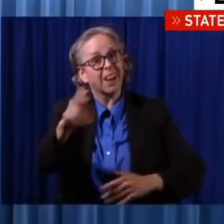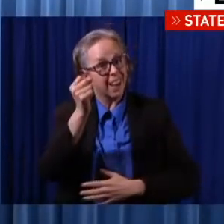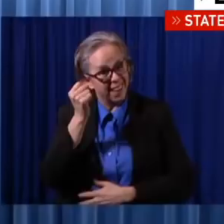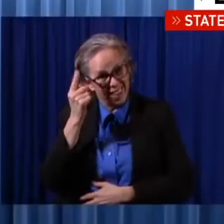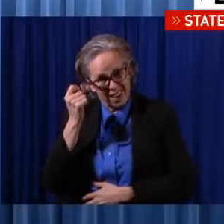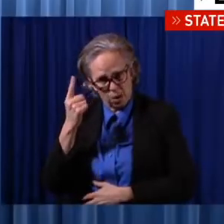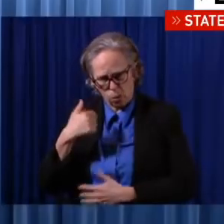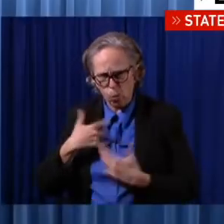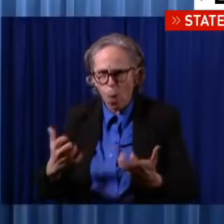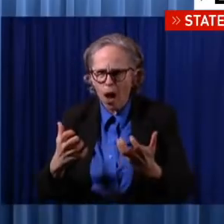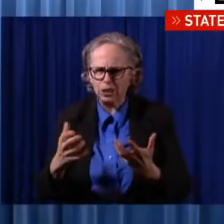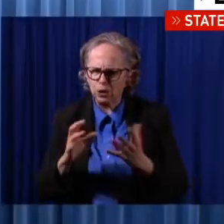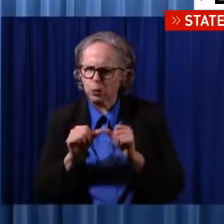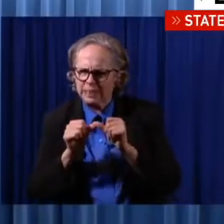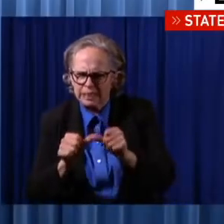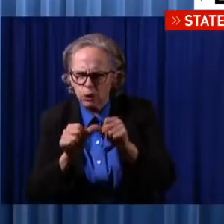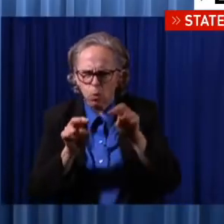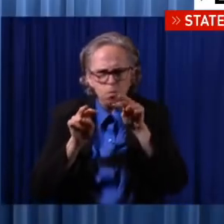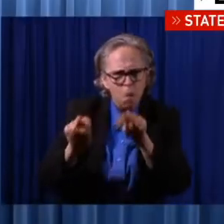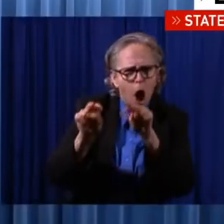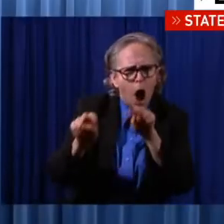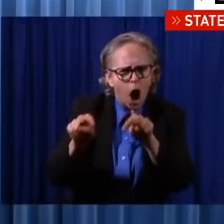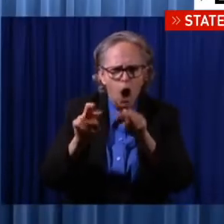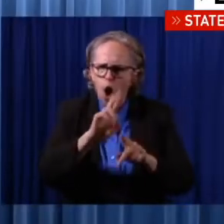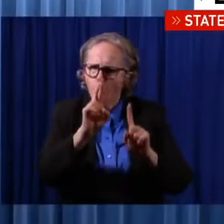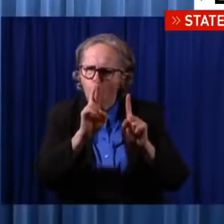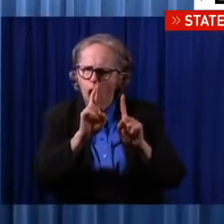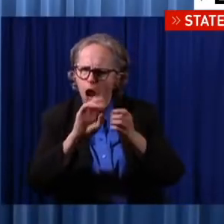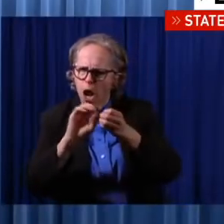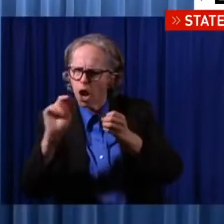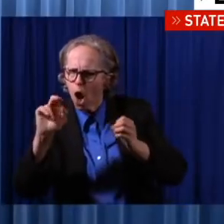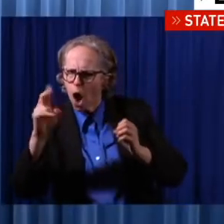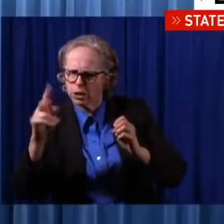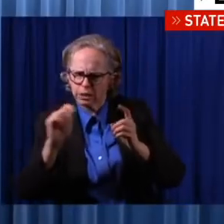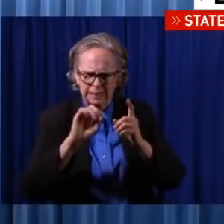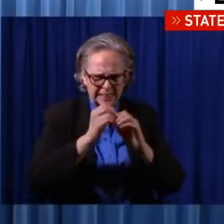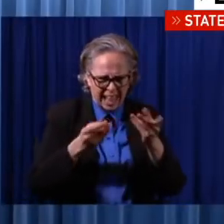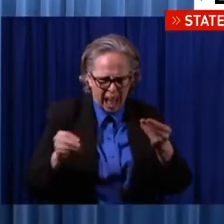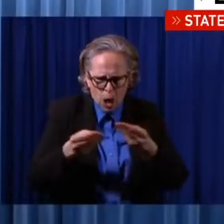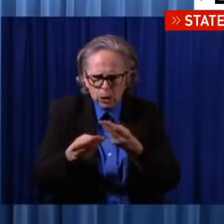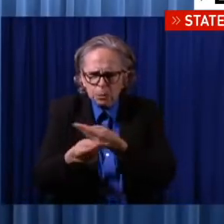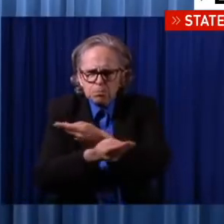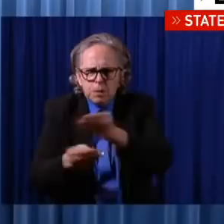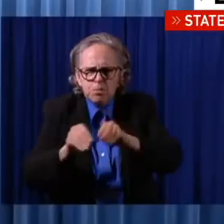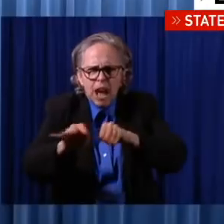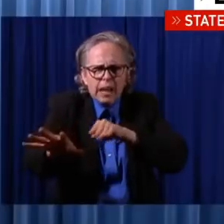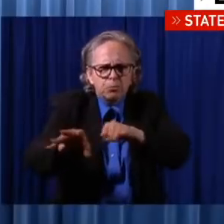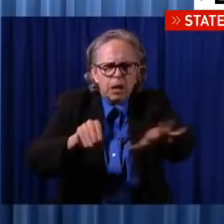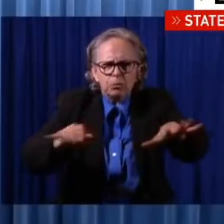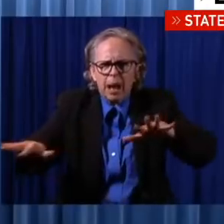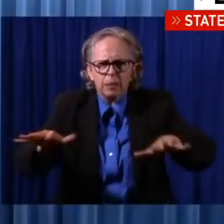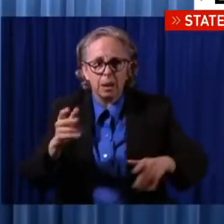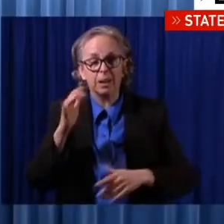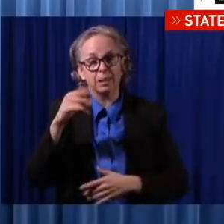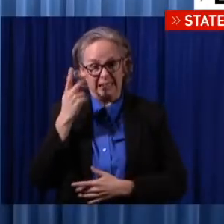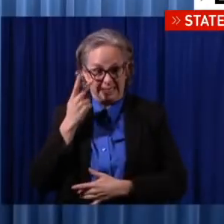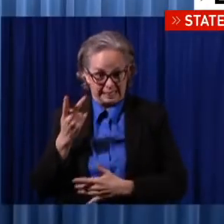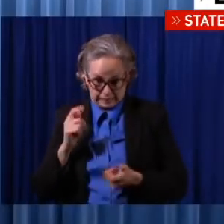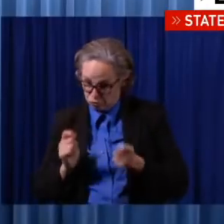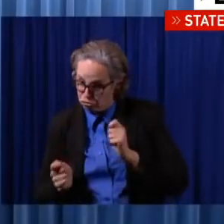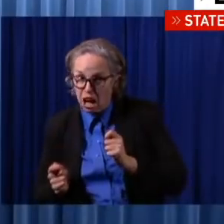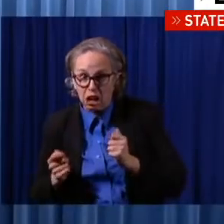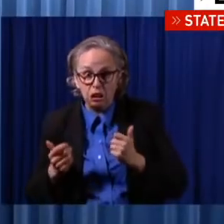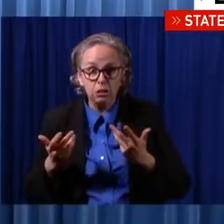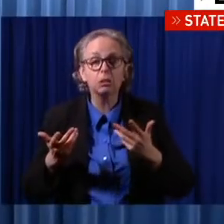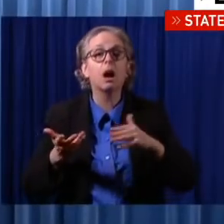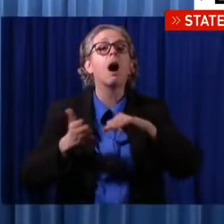to watch the movement. And if you start seeing a change in the movement, then it's something that we